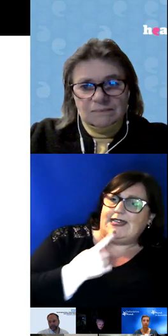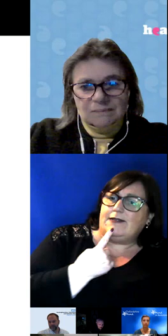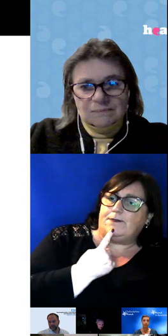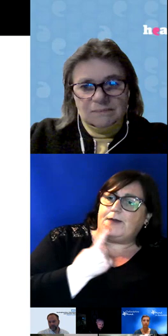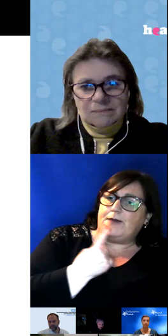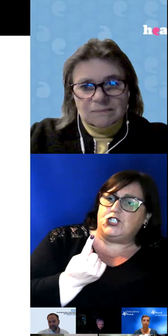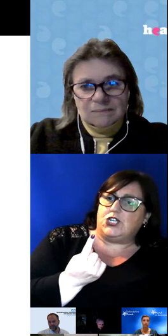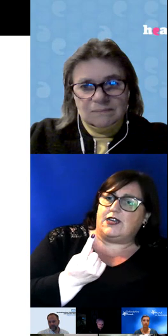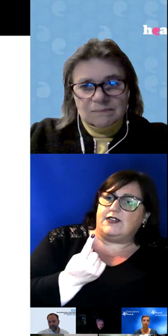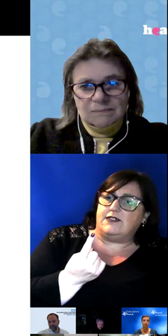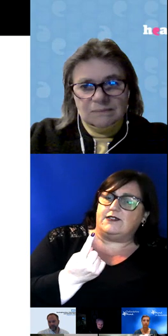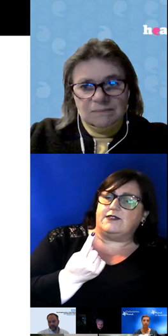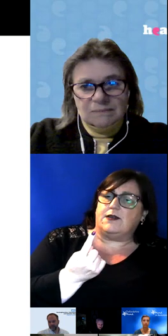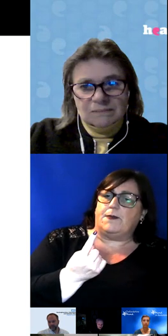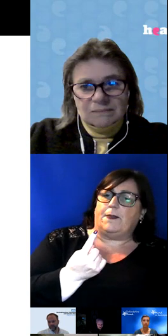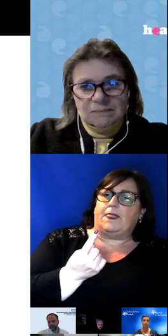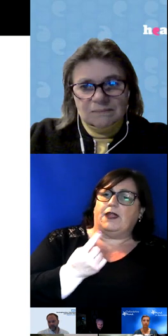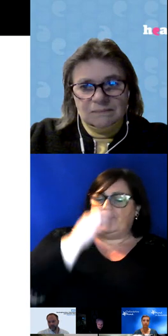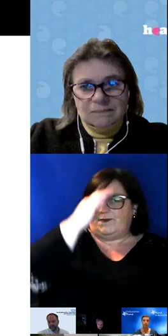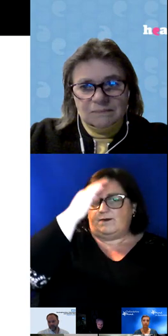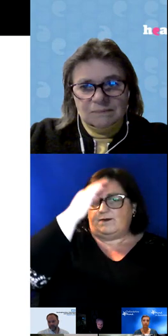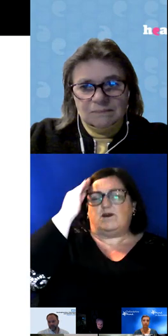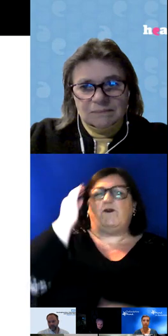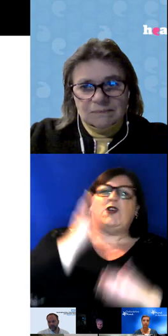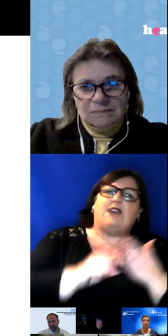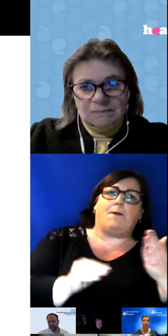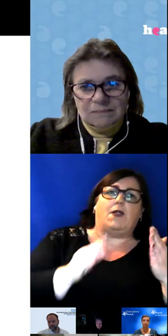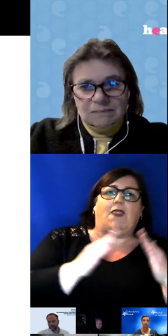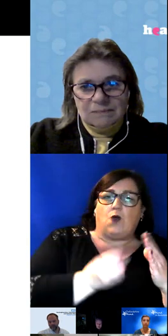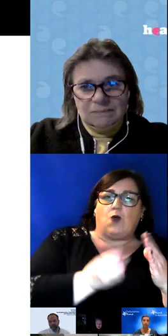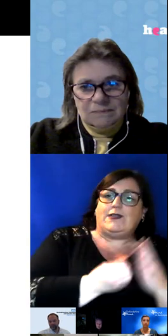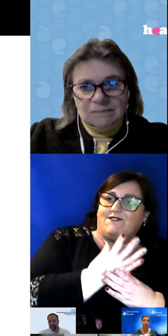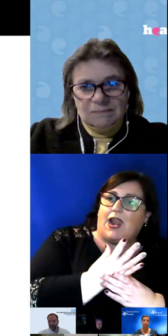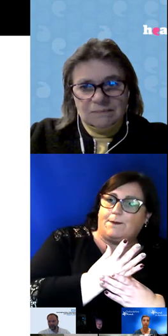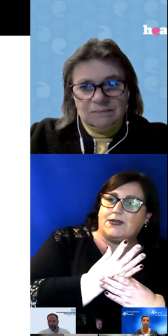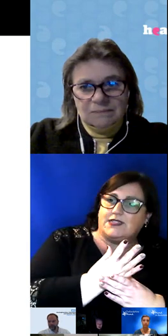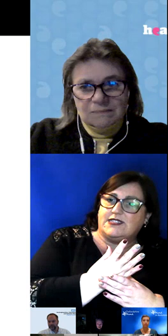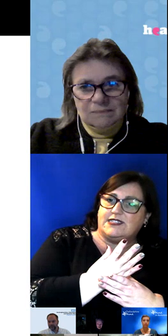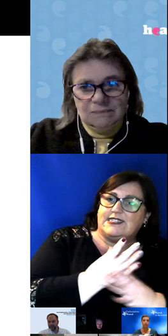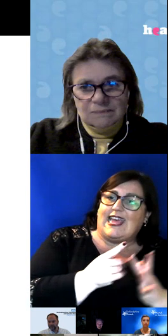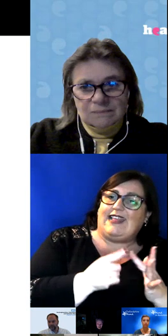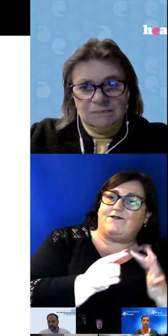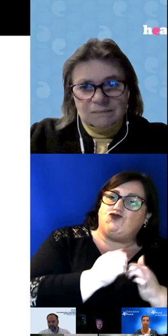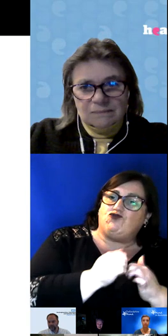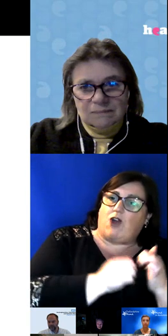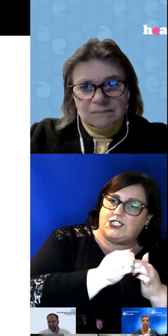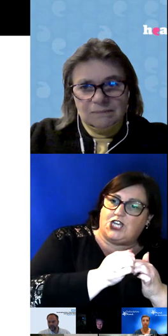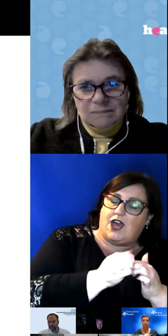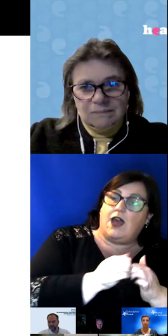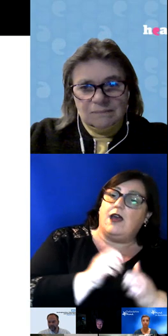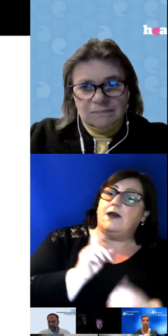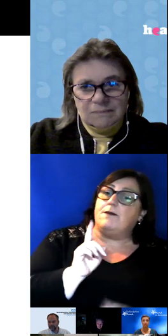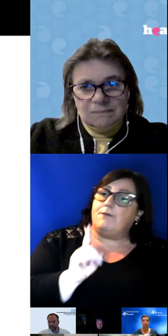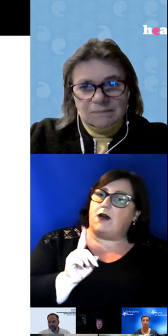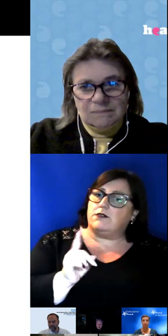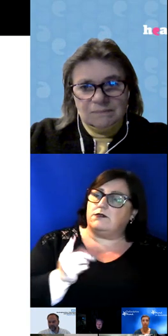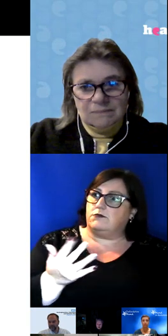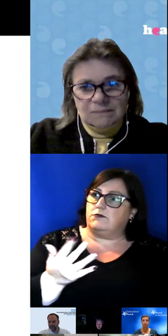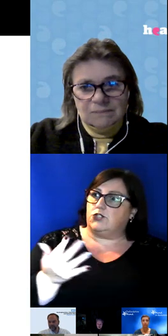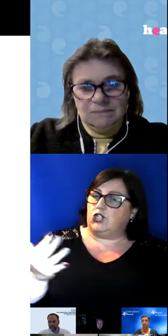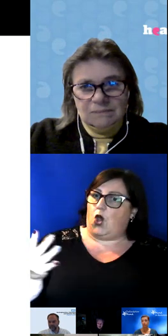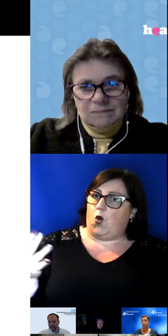the infrastructure issue in housing development and so on. But so many of the